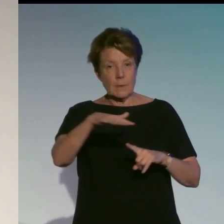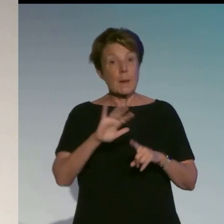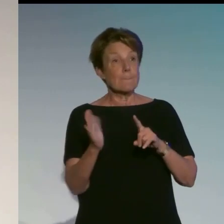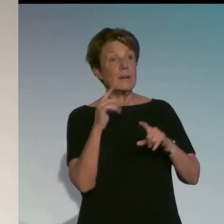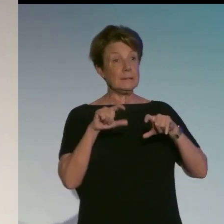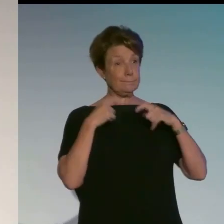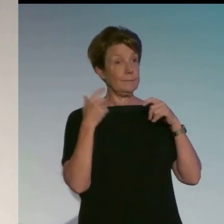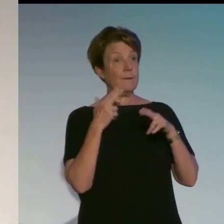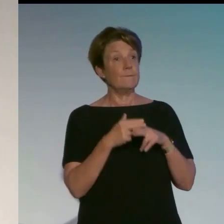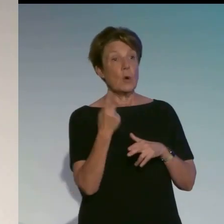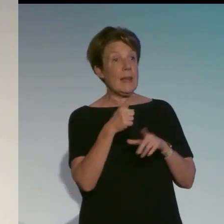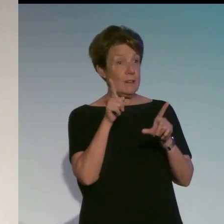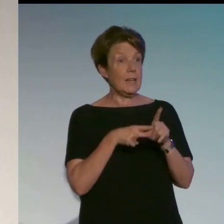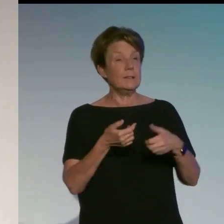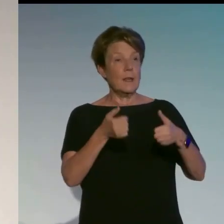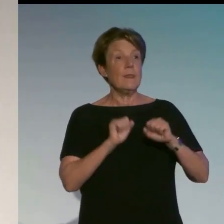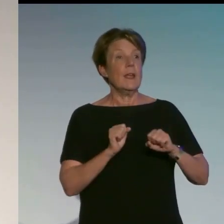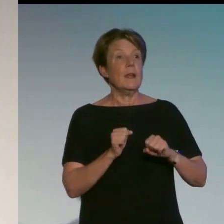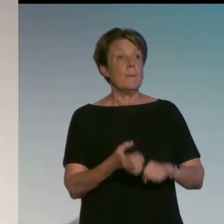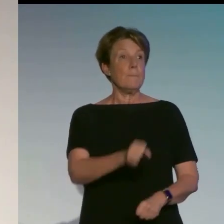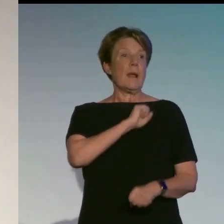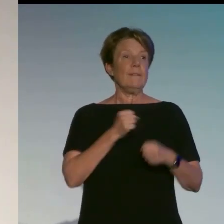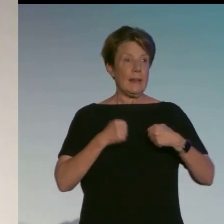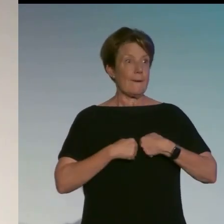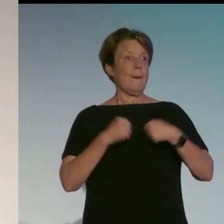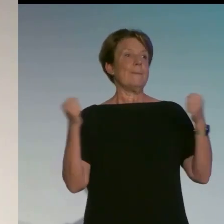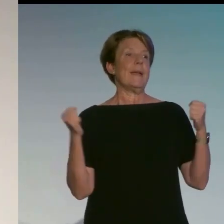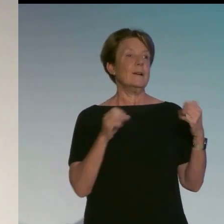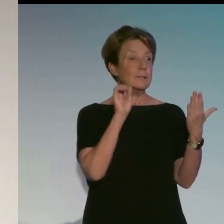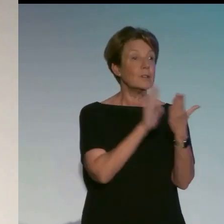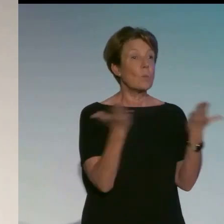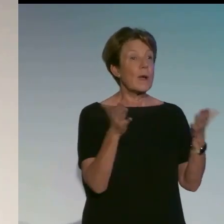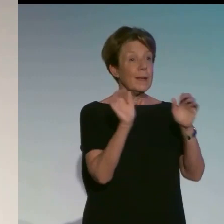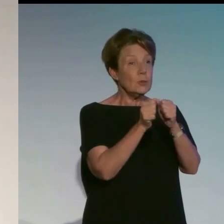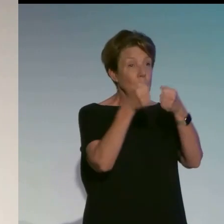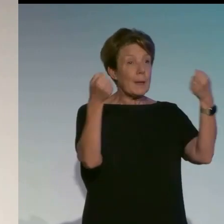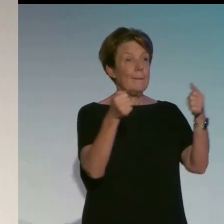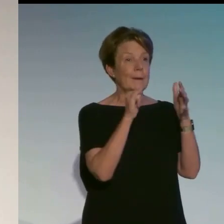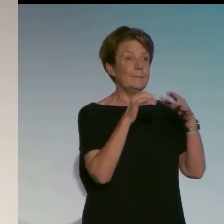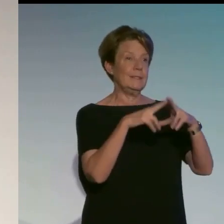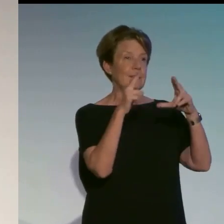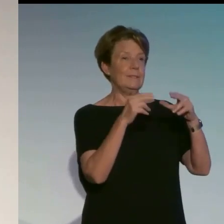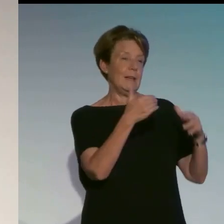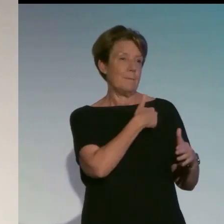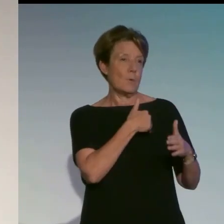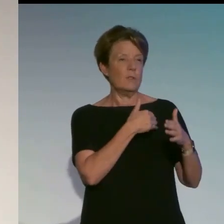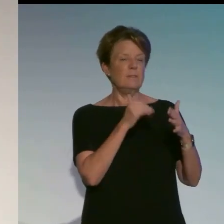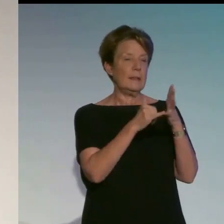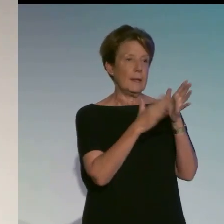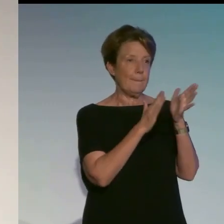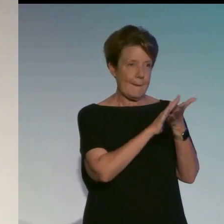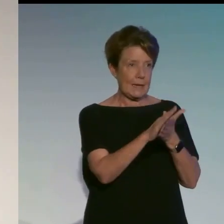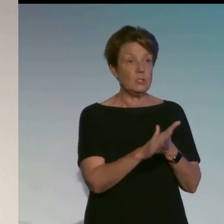for 11 years before very bravely and publicly coming out in the Sydney Morning Herald. And he's a survivor, I think, of